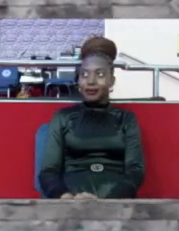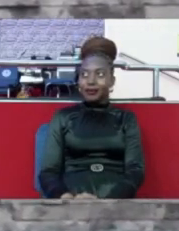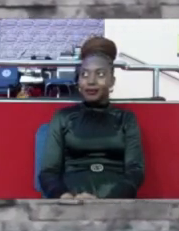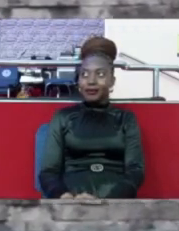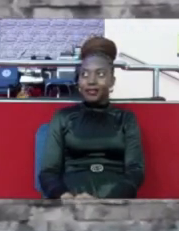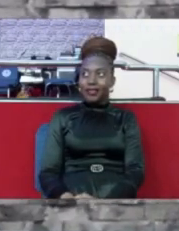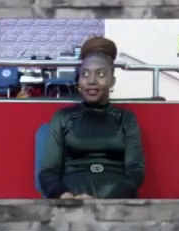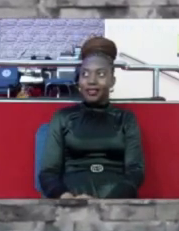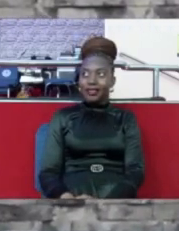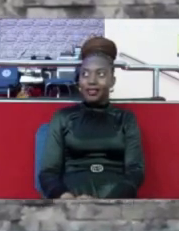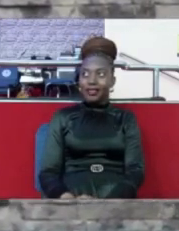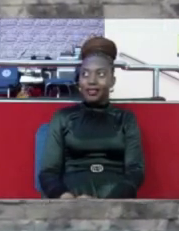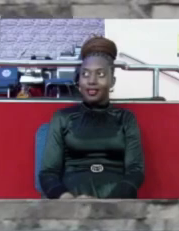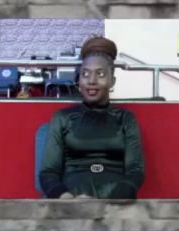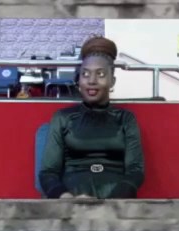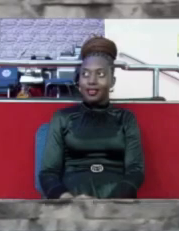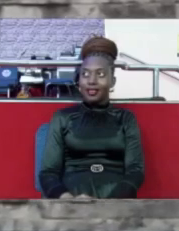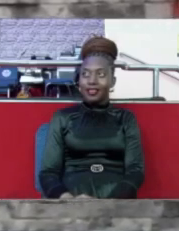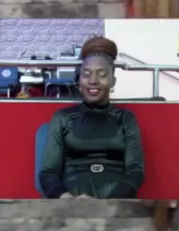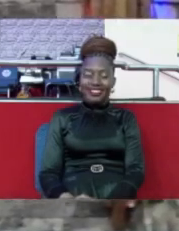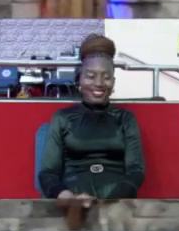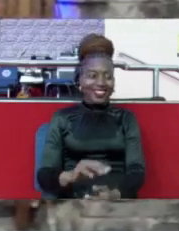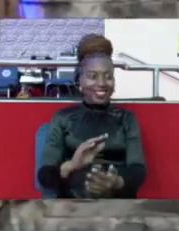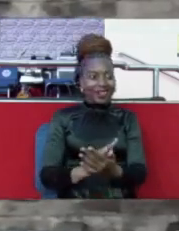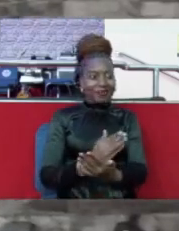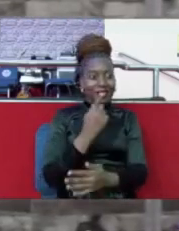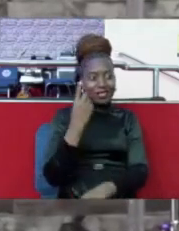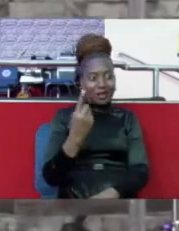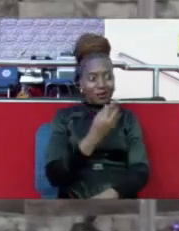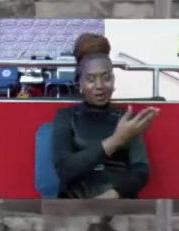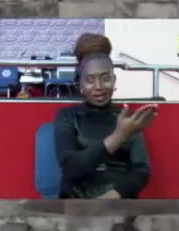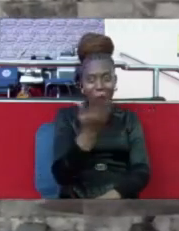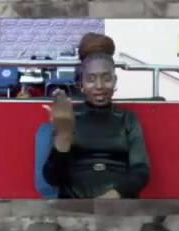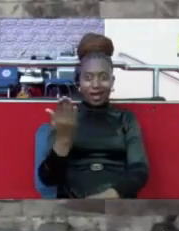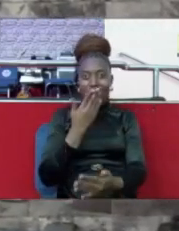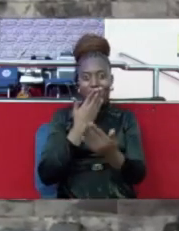Somebody in this room is going to thank me for saying that.